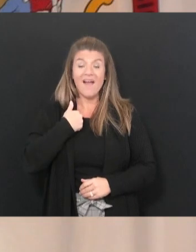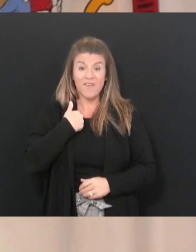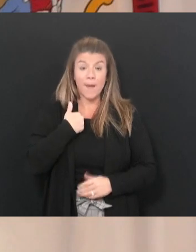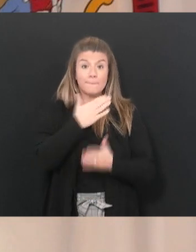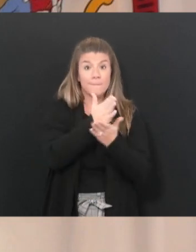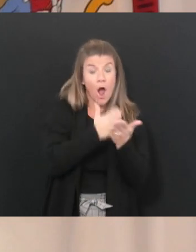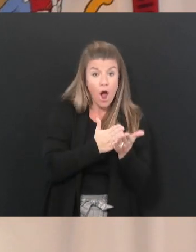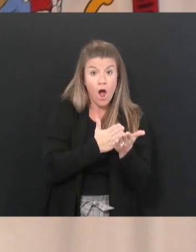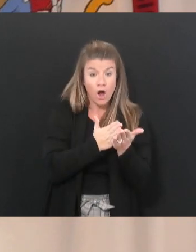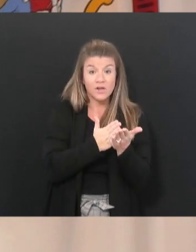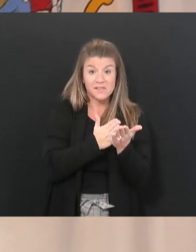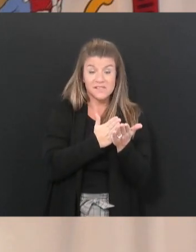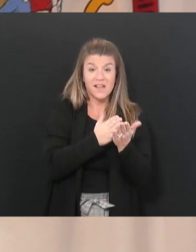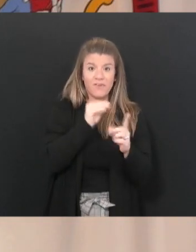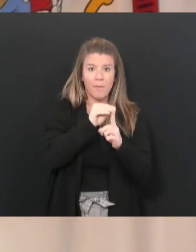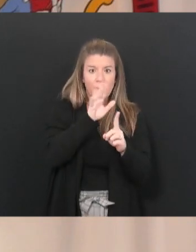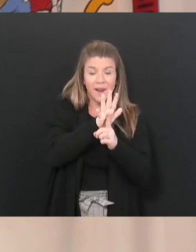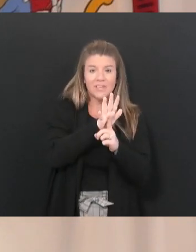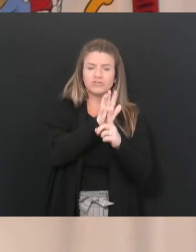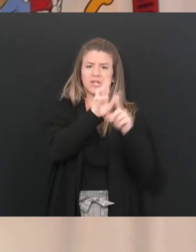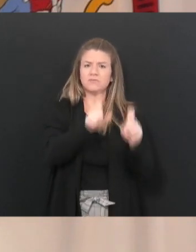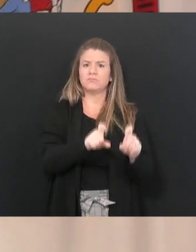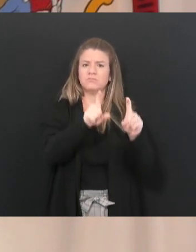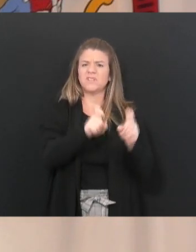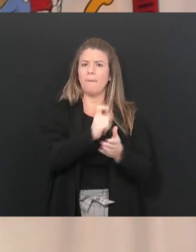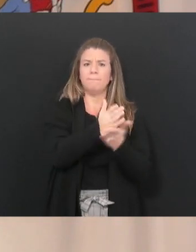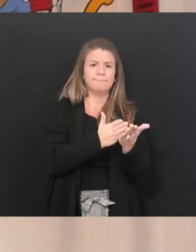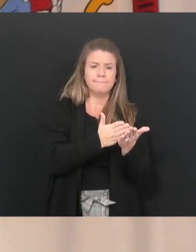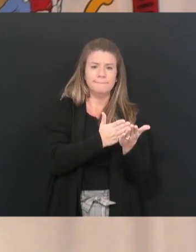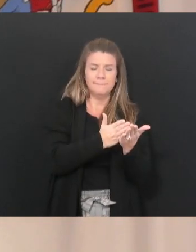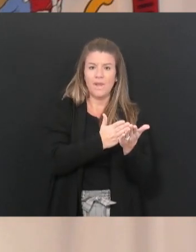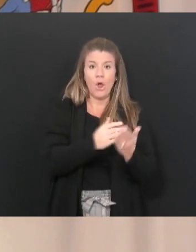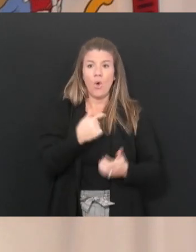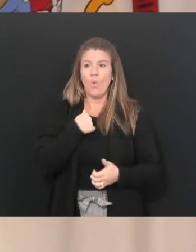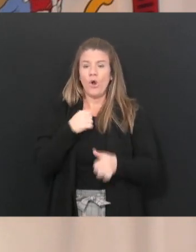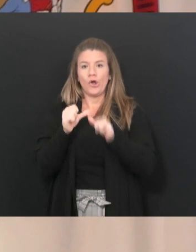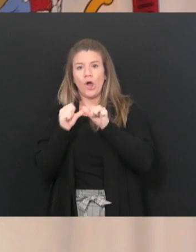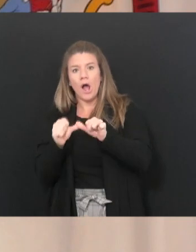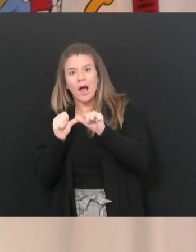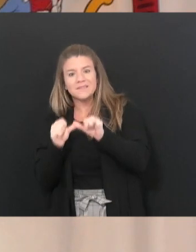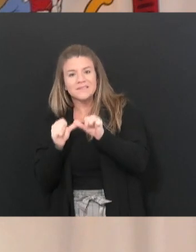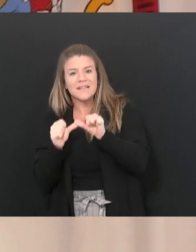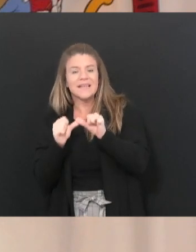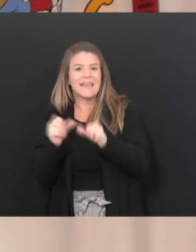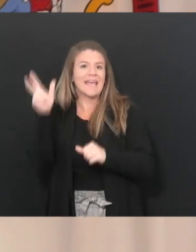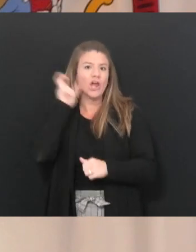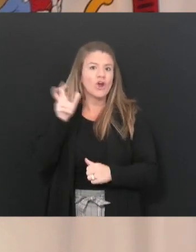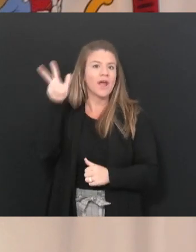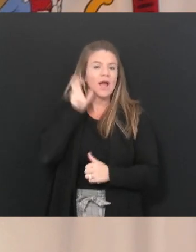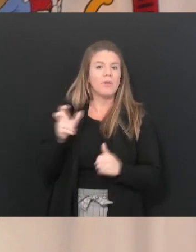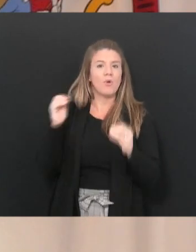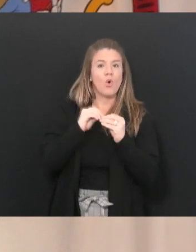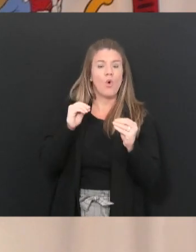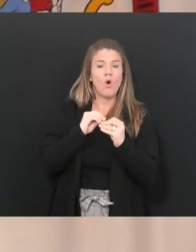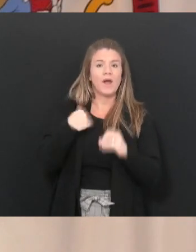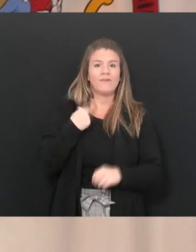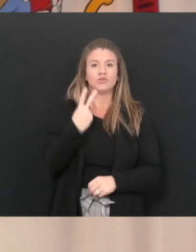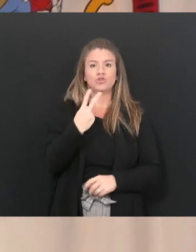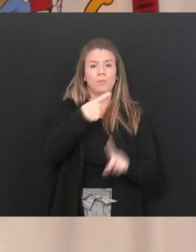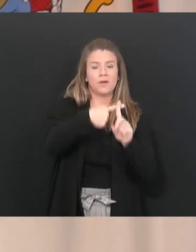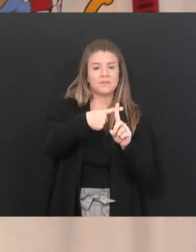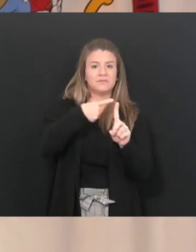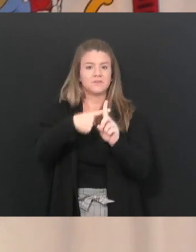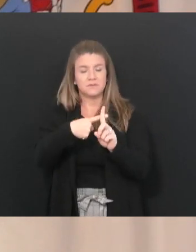parts of our populations that have been tested. We're constantly getting back, that we've got 2 positives that have